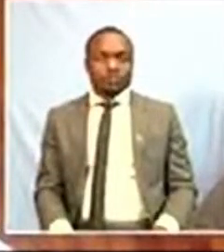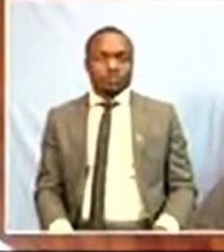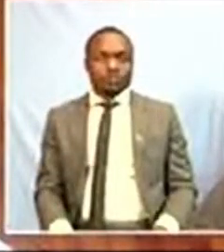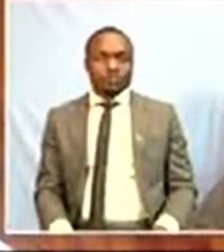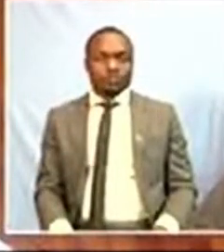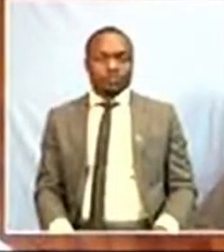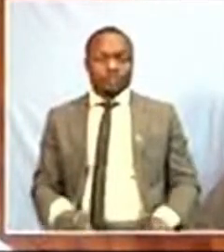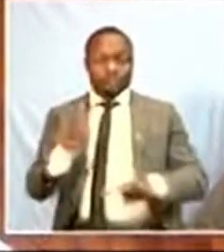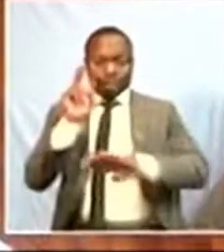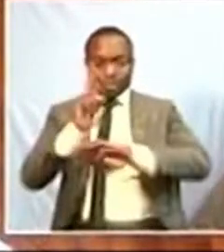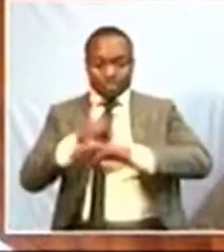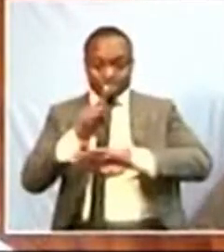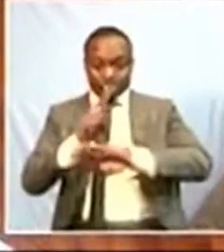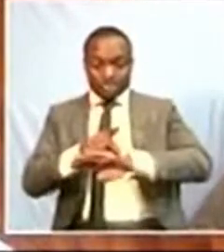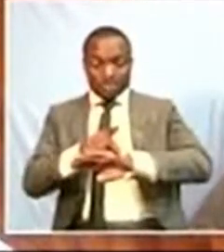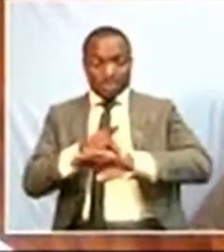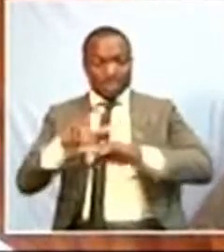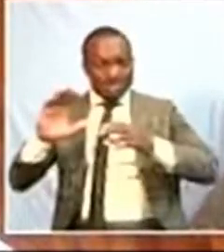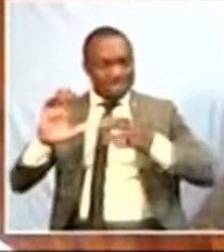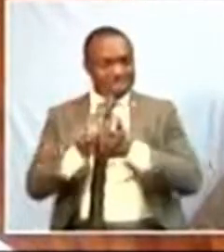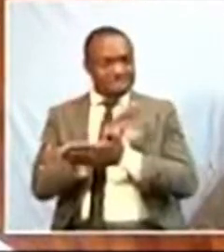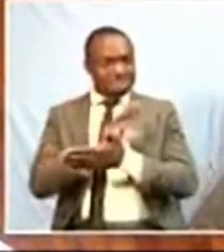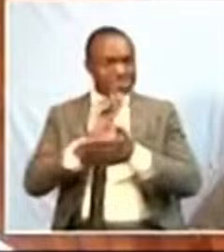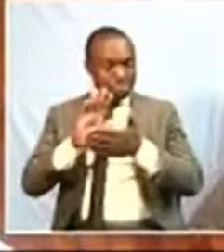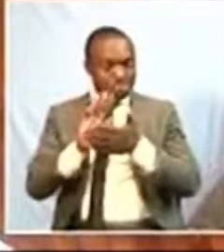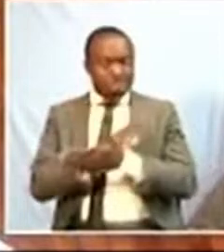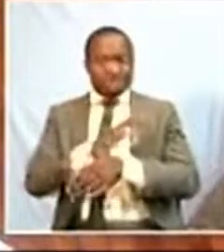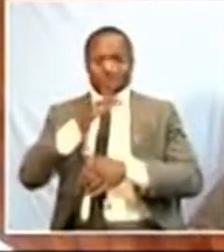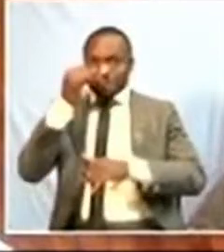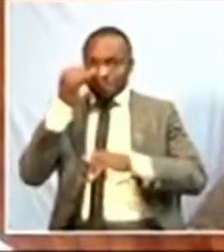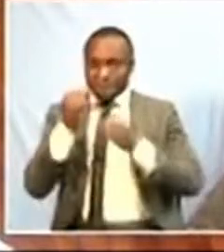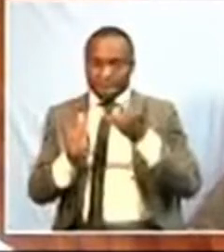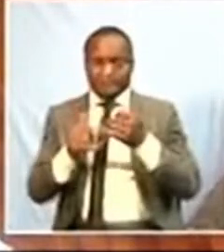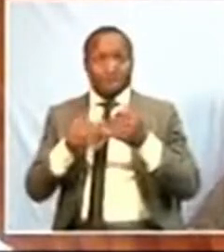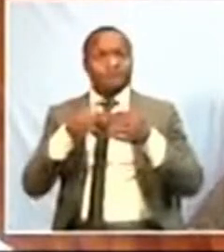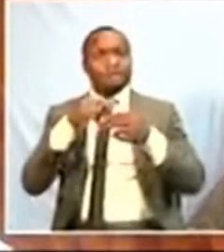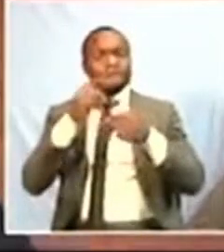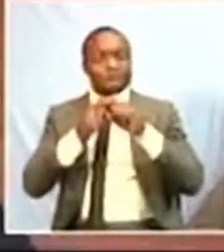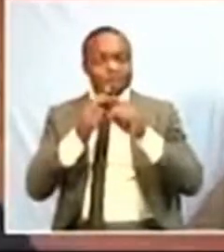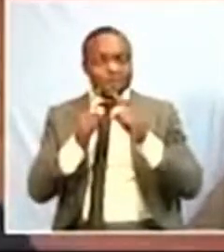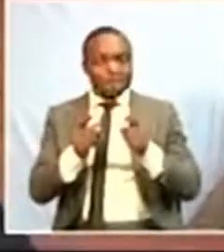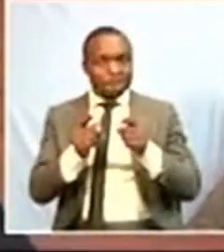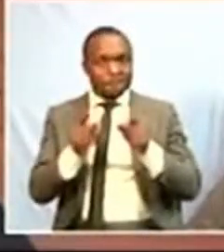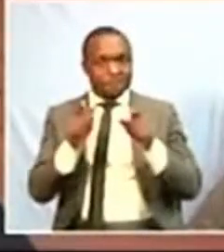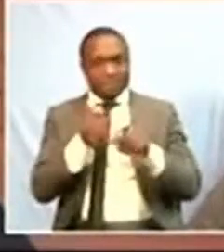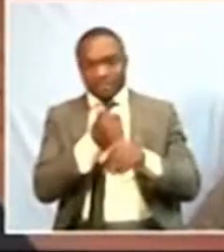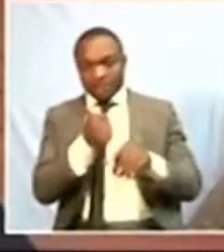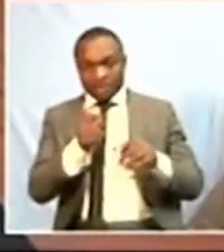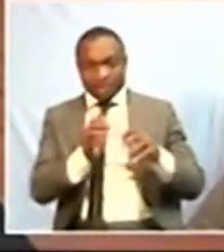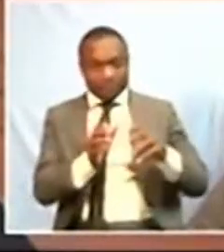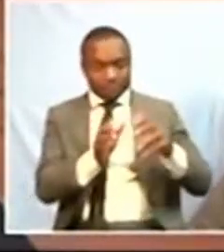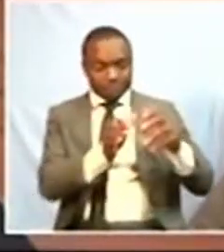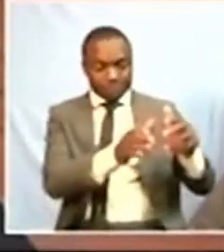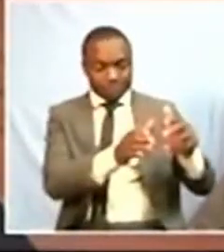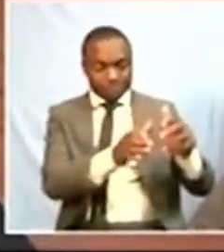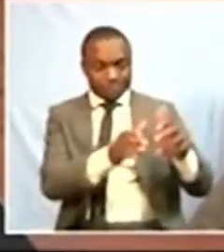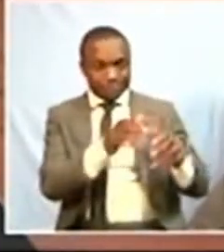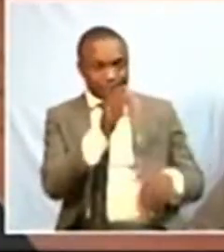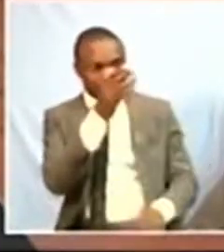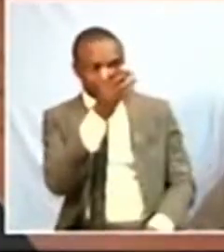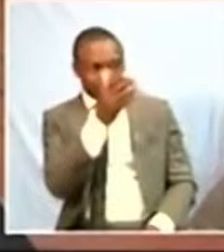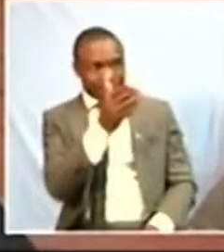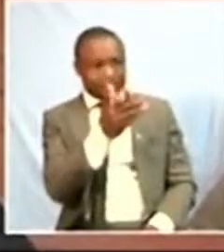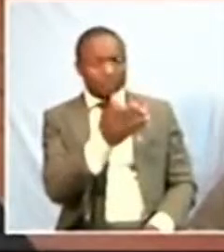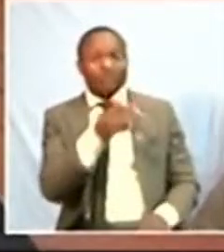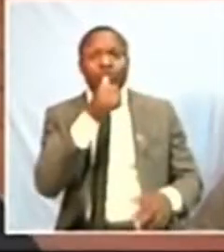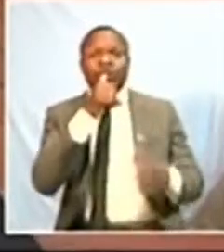the project was expeditiously completed. Meanwhile, on the other hand, there has been letters